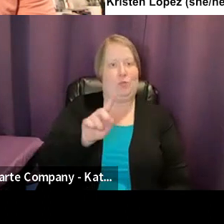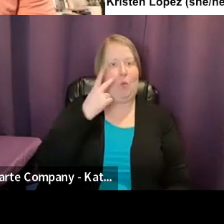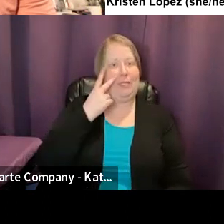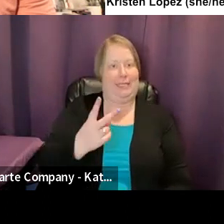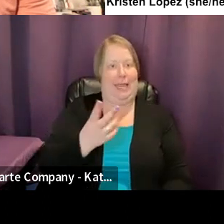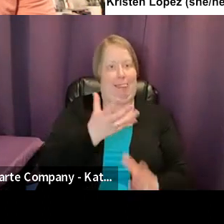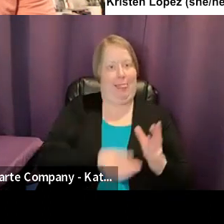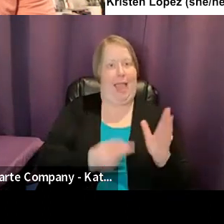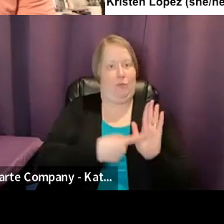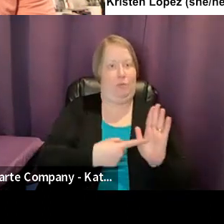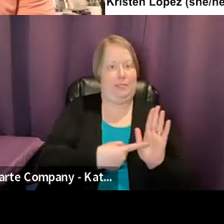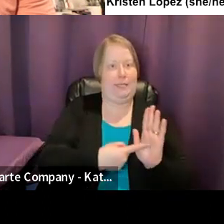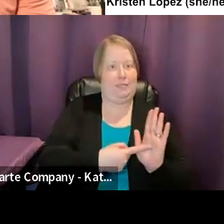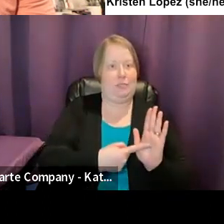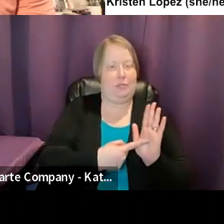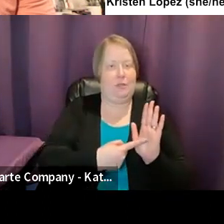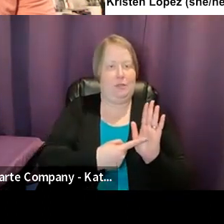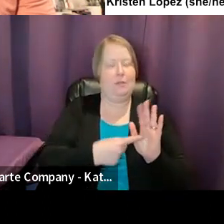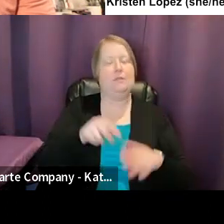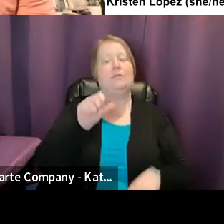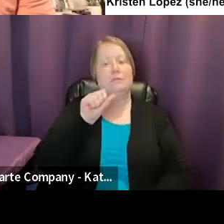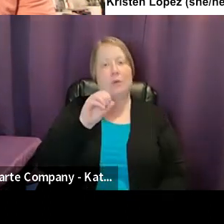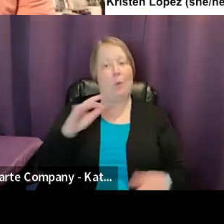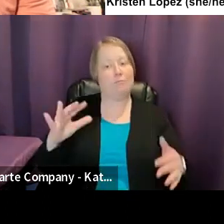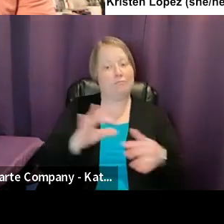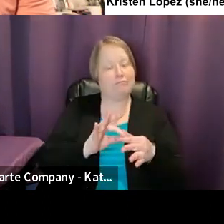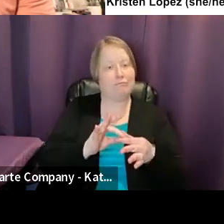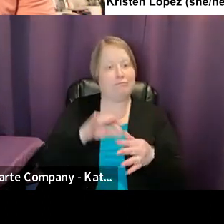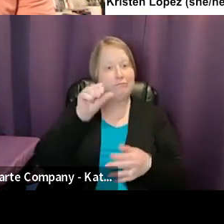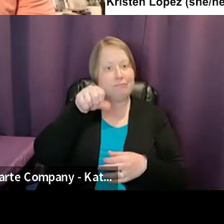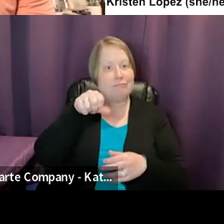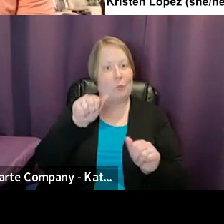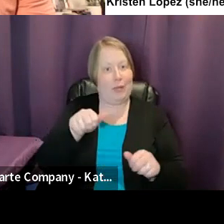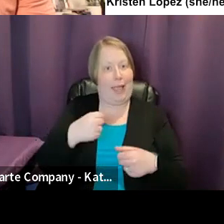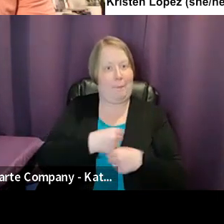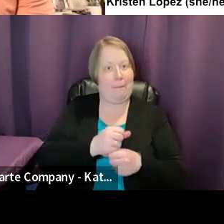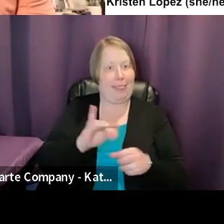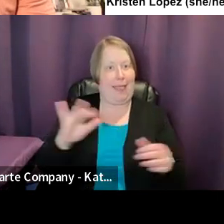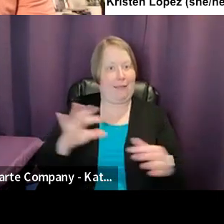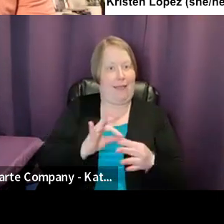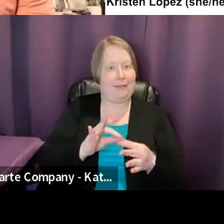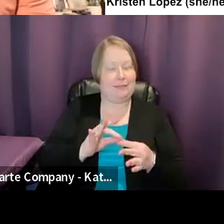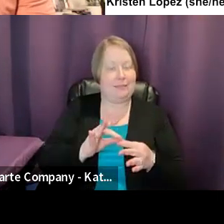of representation. So there is a connection that we can actually make.